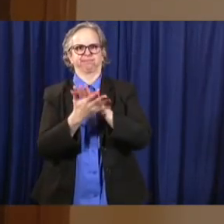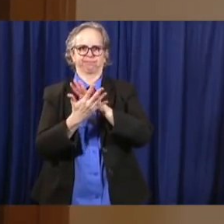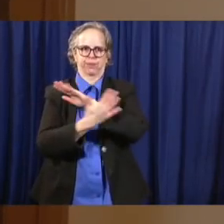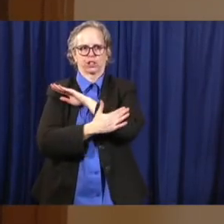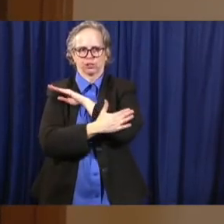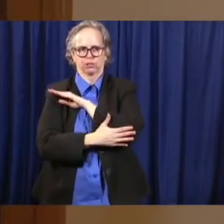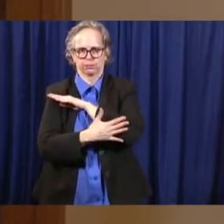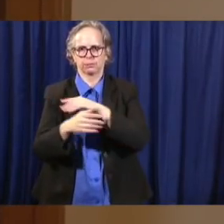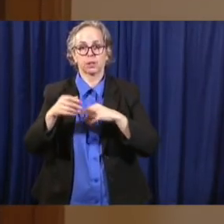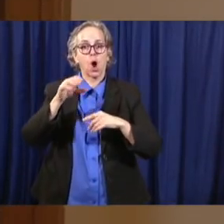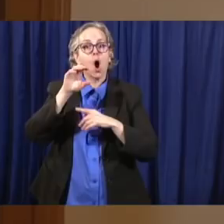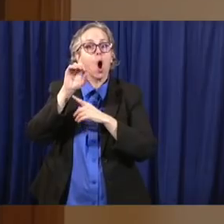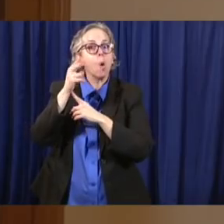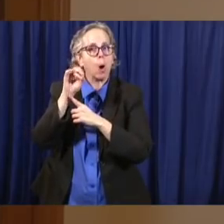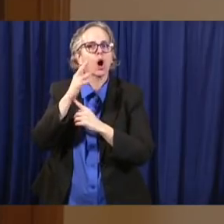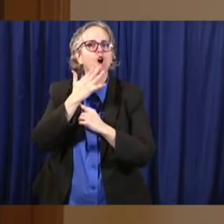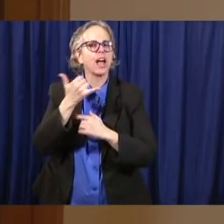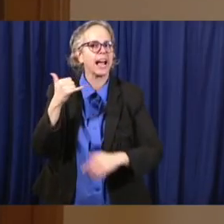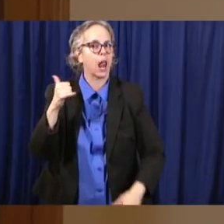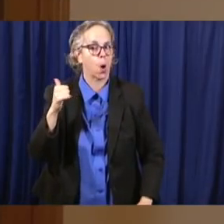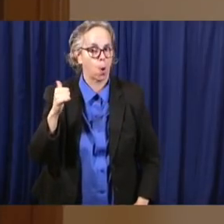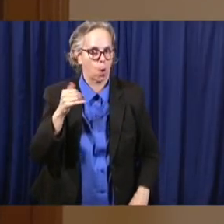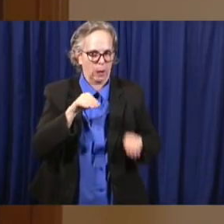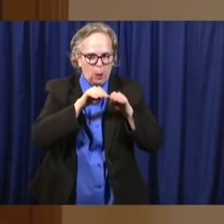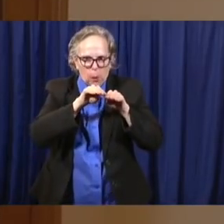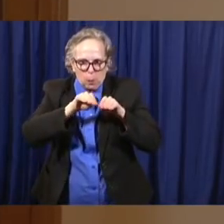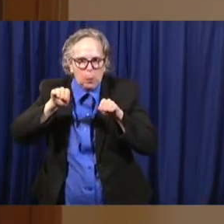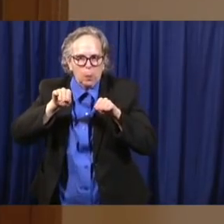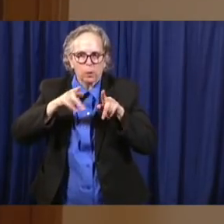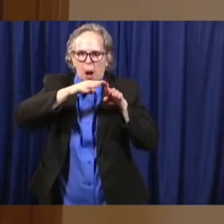line. Now, it's important to know that there was